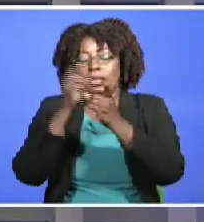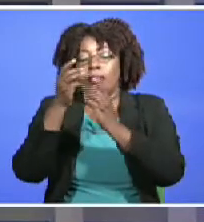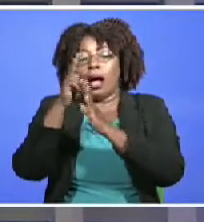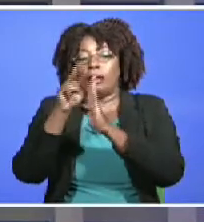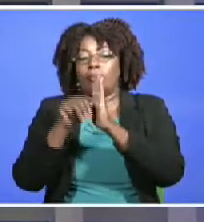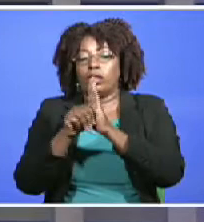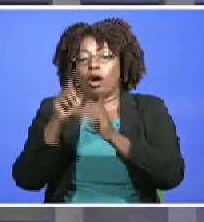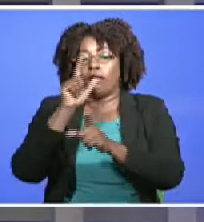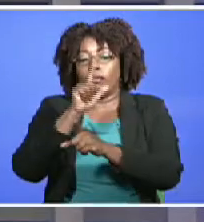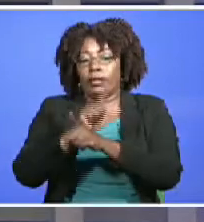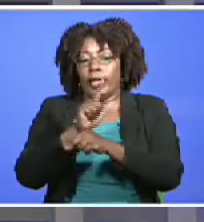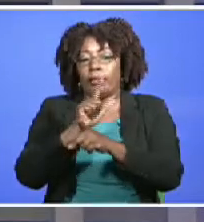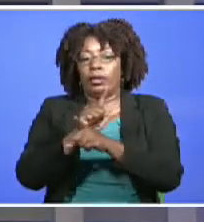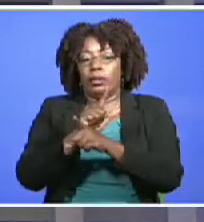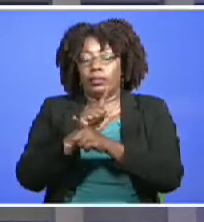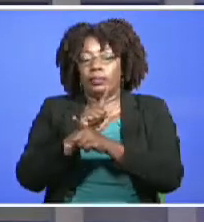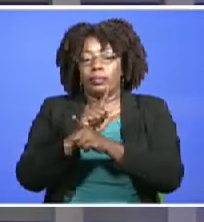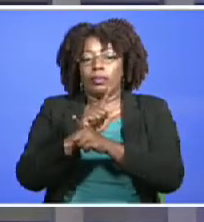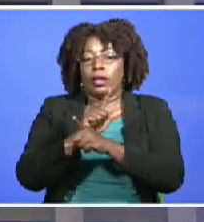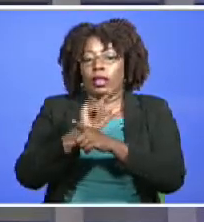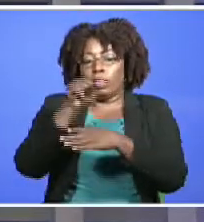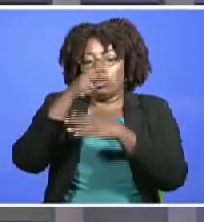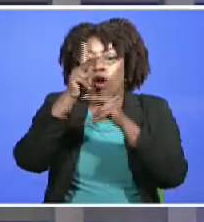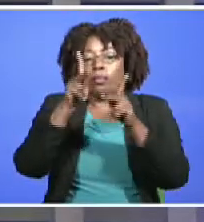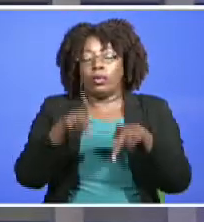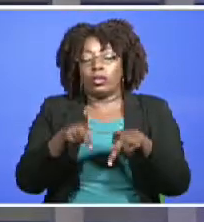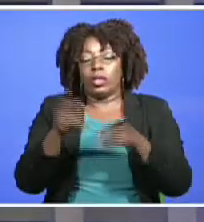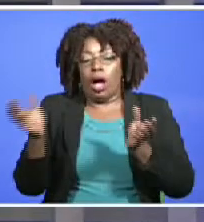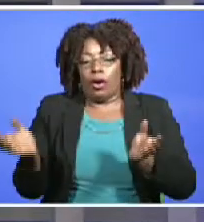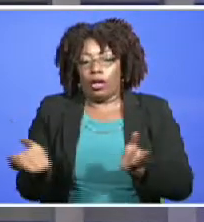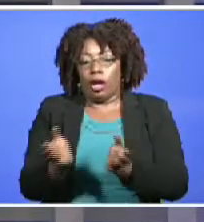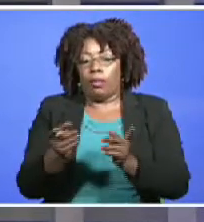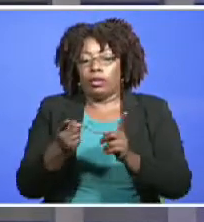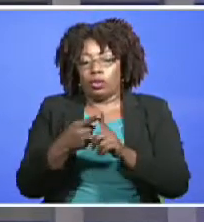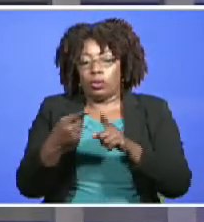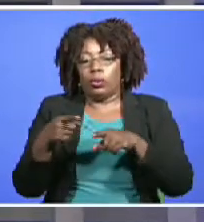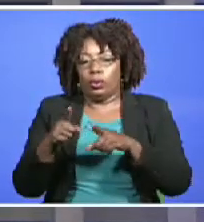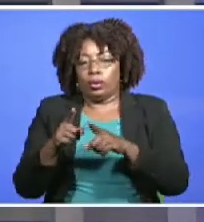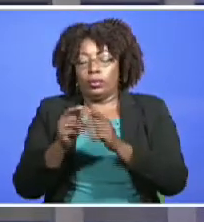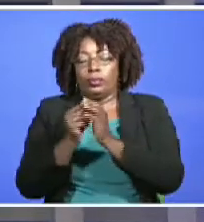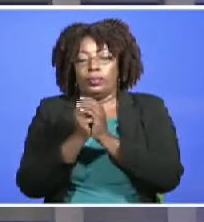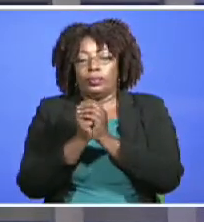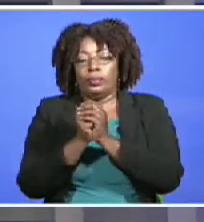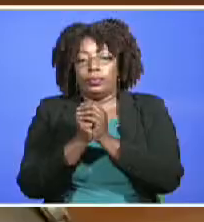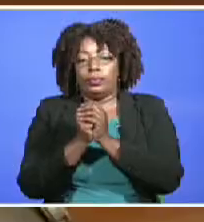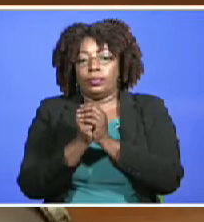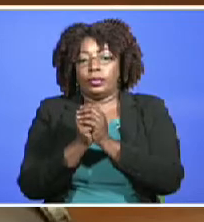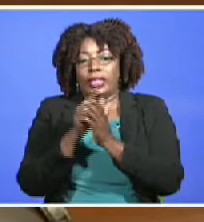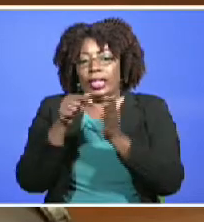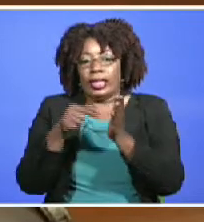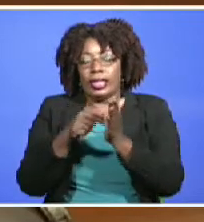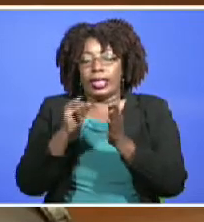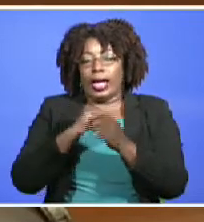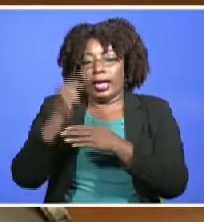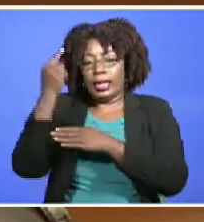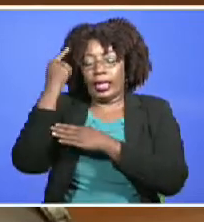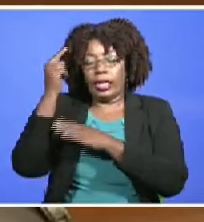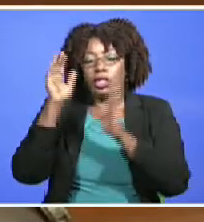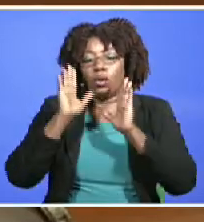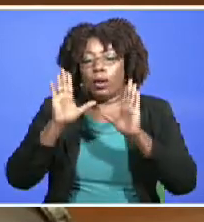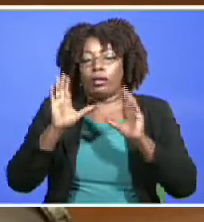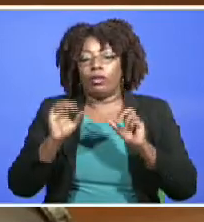Regency Center West. Job seekers in Grand Bahama are encouraged to attend. This, we think, is an excellent